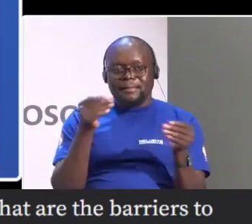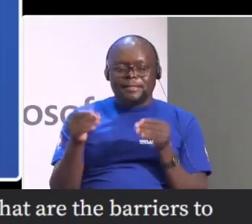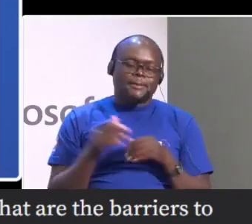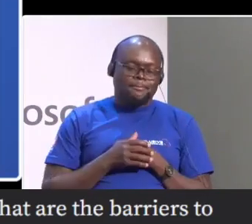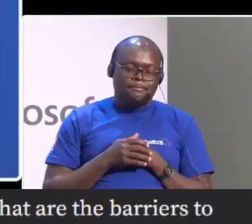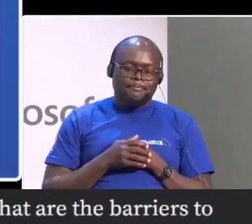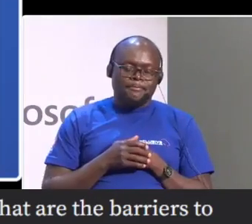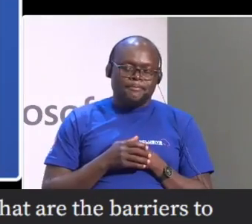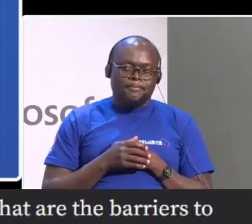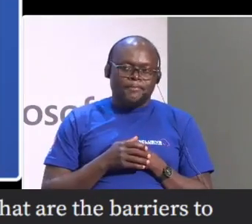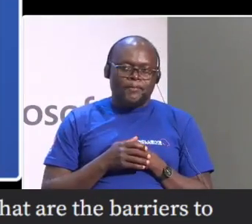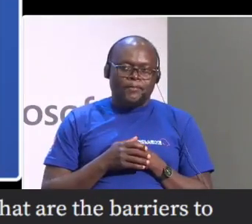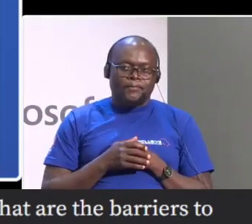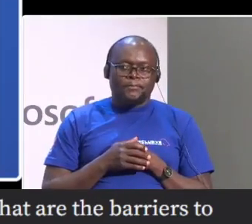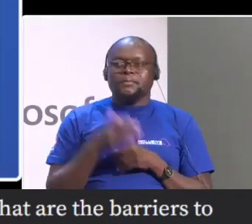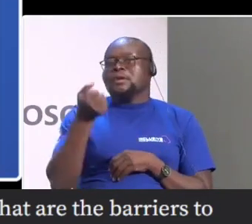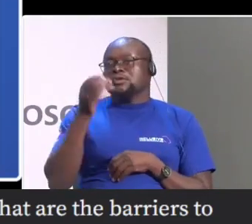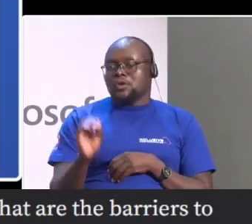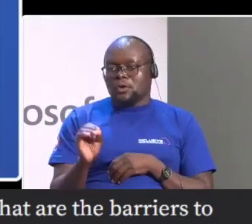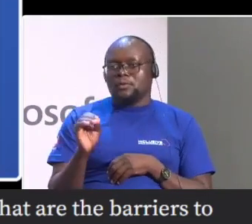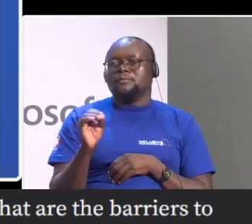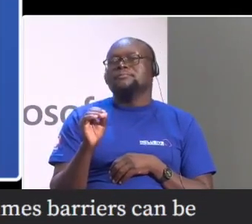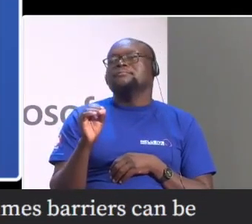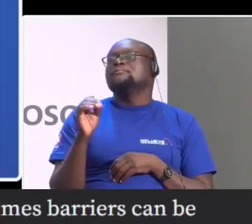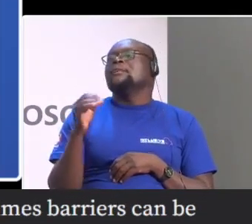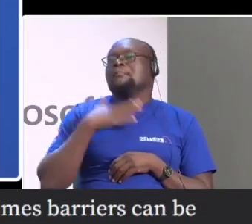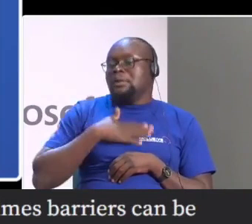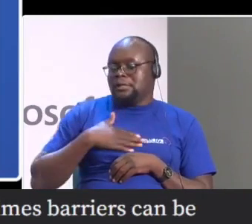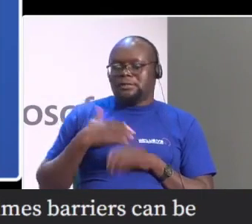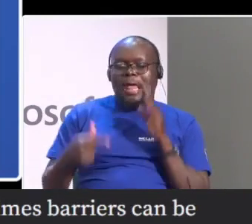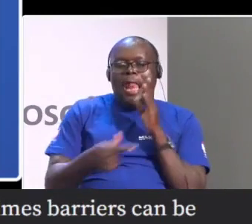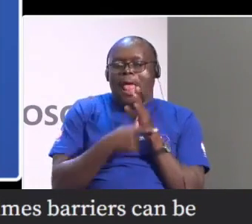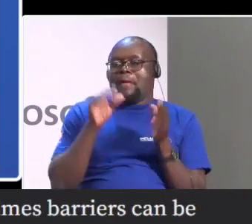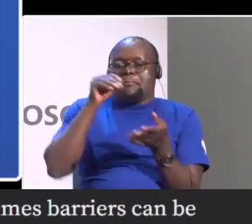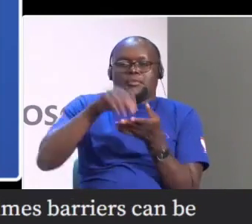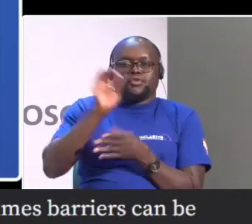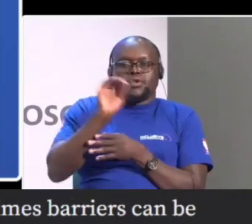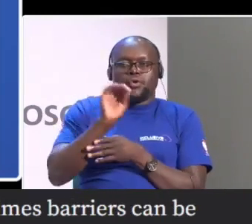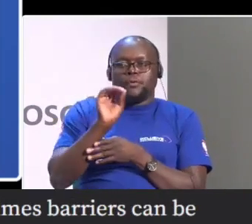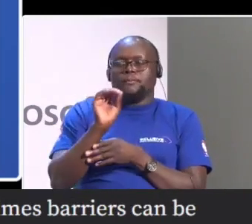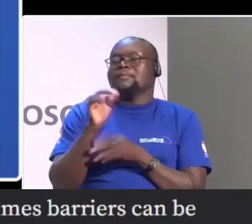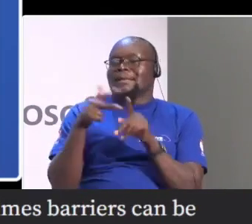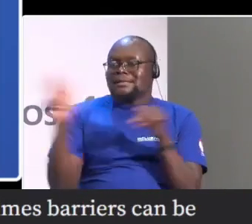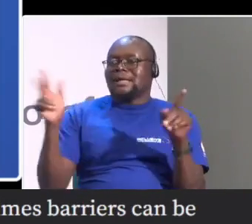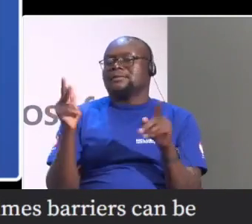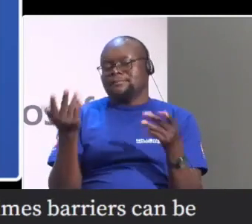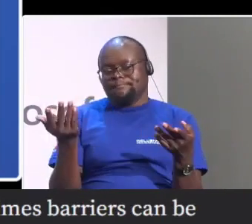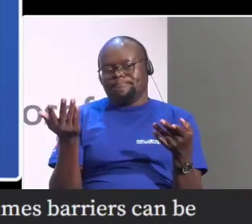disabilities? So, anonymously, please start to